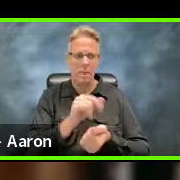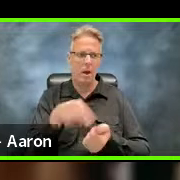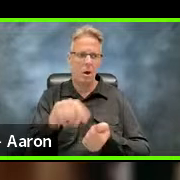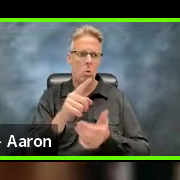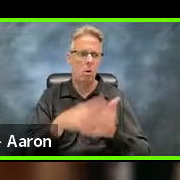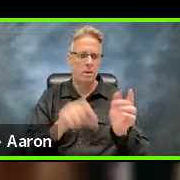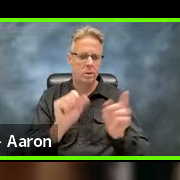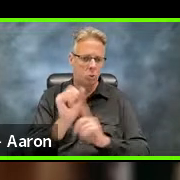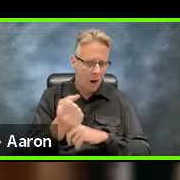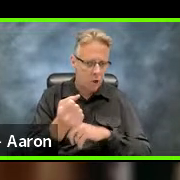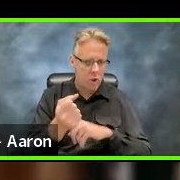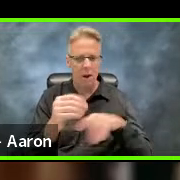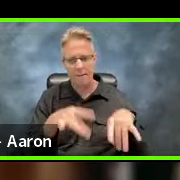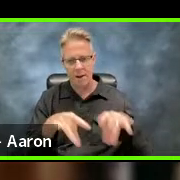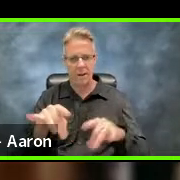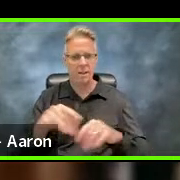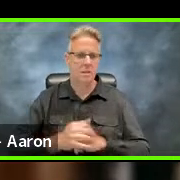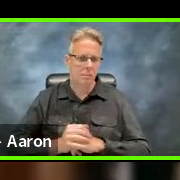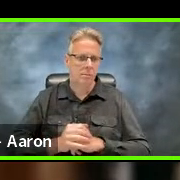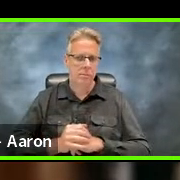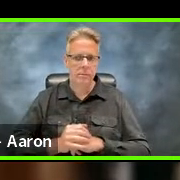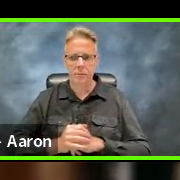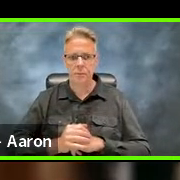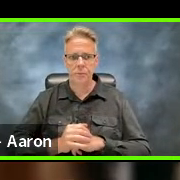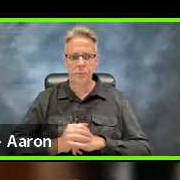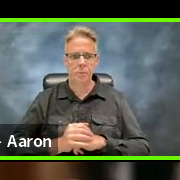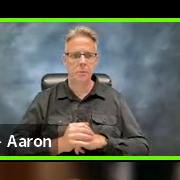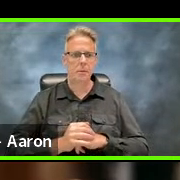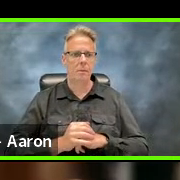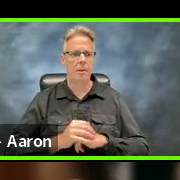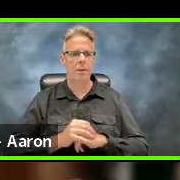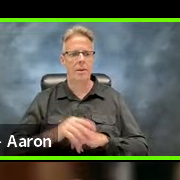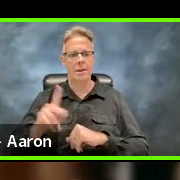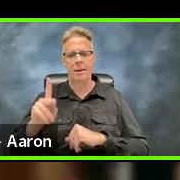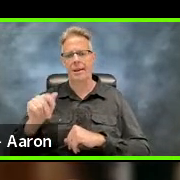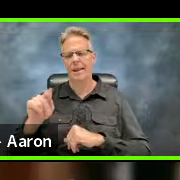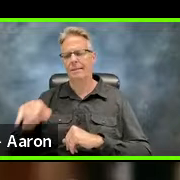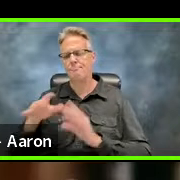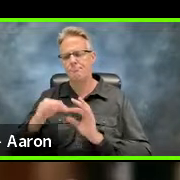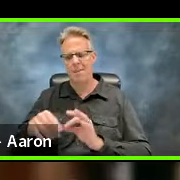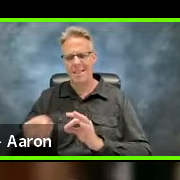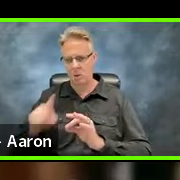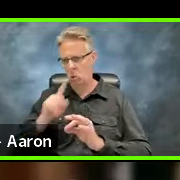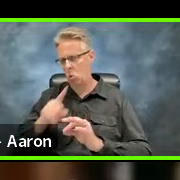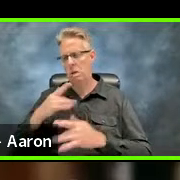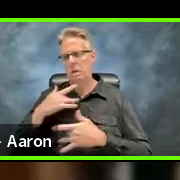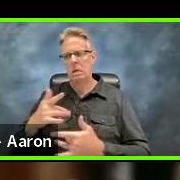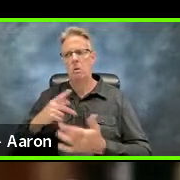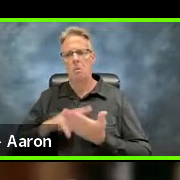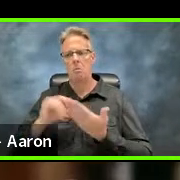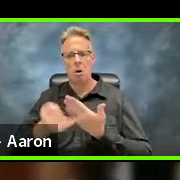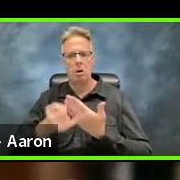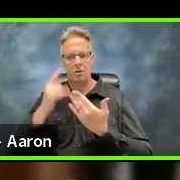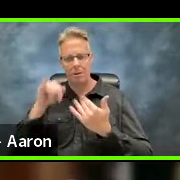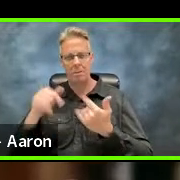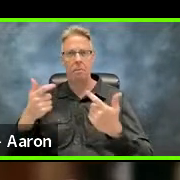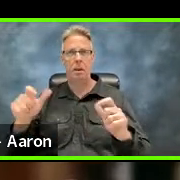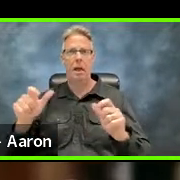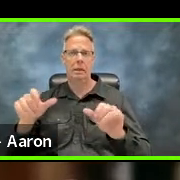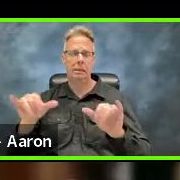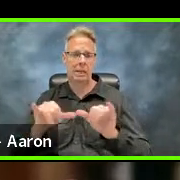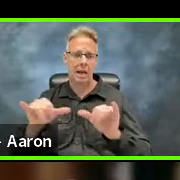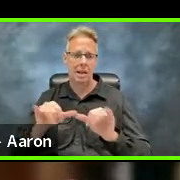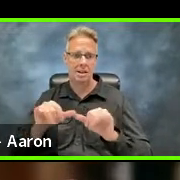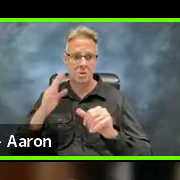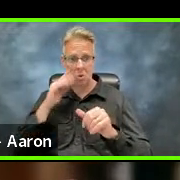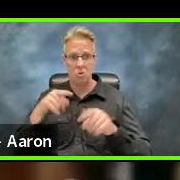So I'd also say that this is a very typical for a project of this size. During the Columbia